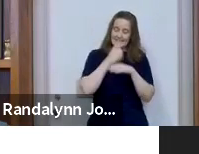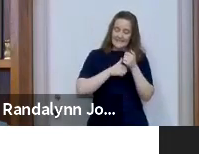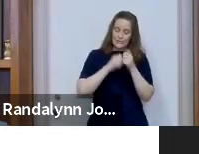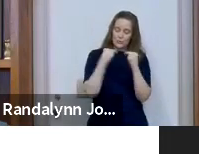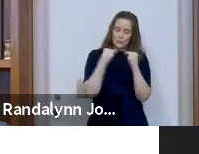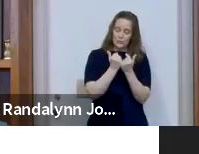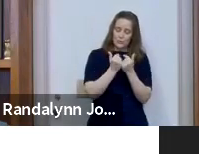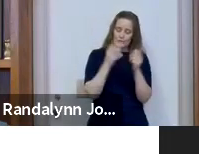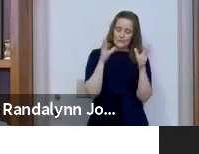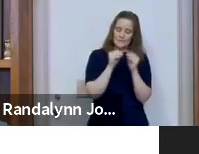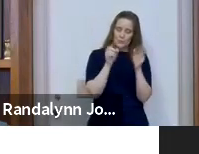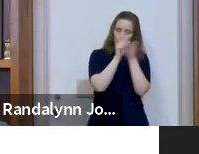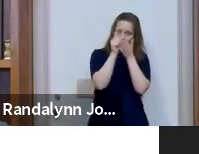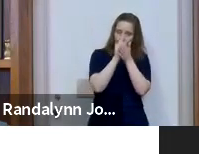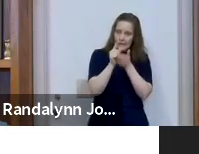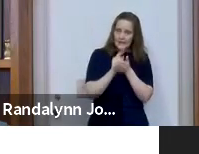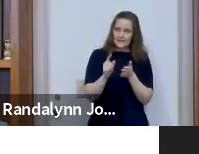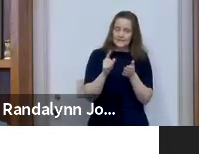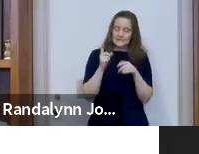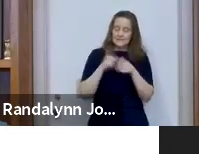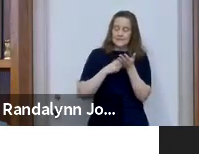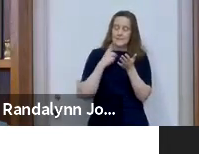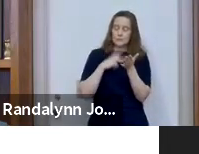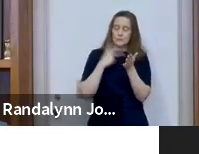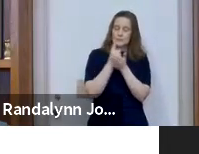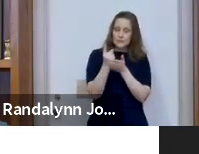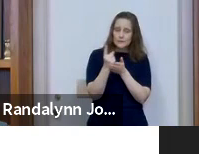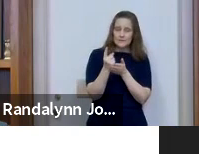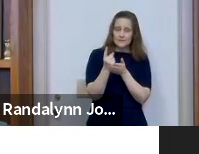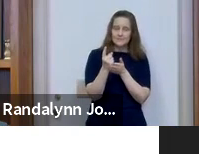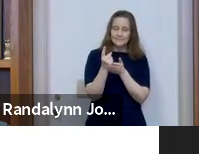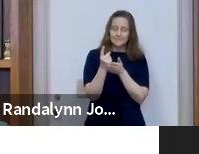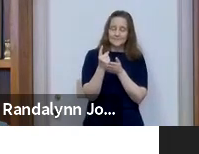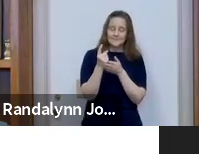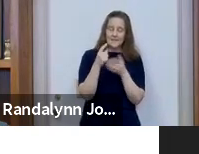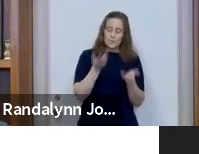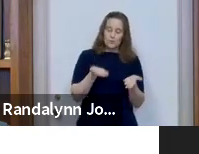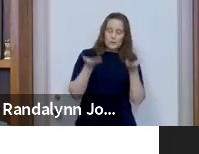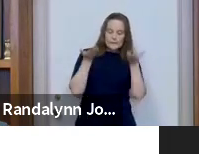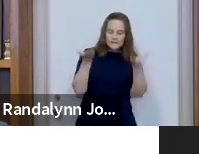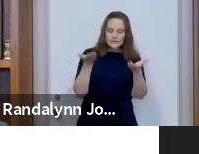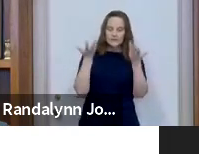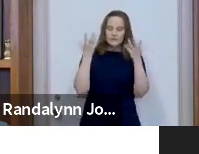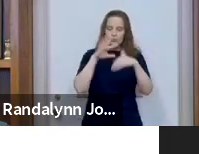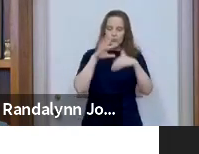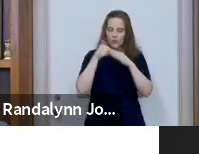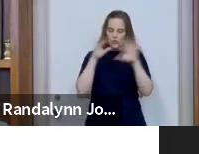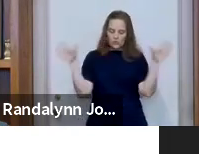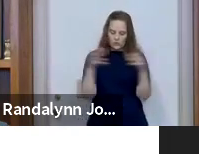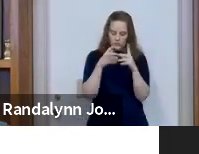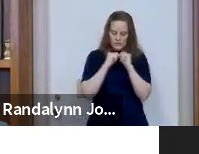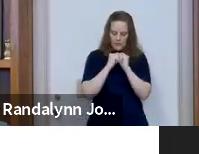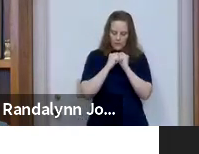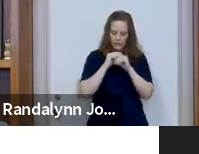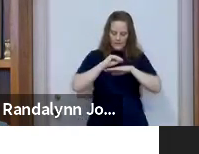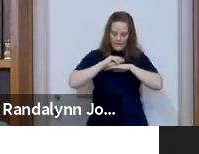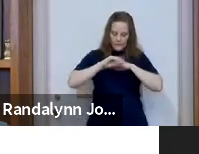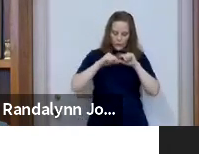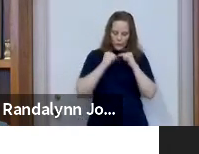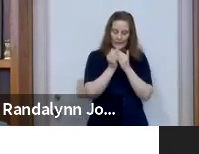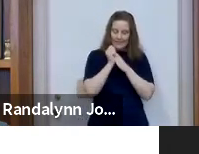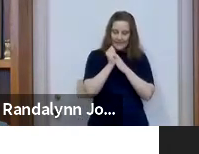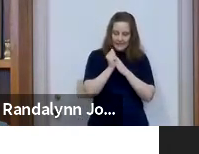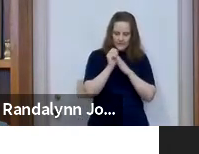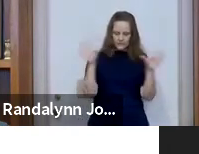meet twice a week to discuss issues and make recommendations. Those recommendations all get gathered by the advisory group leads.